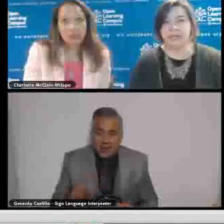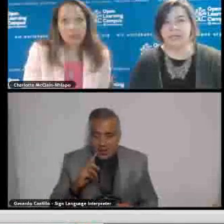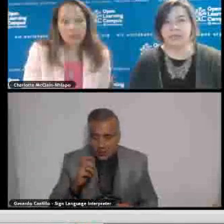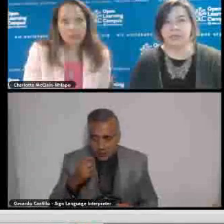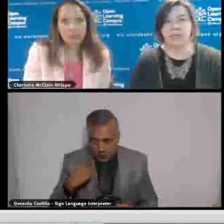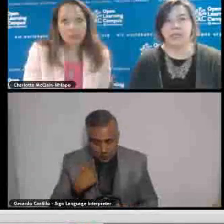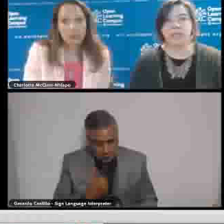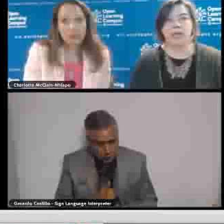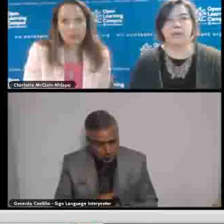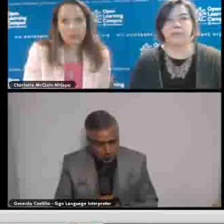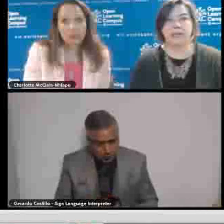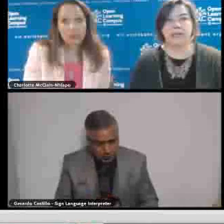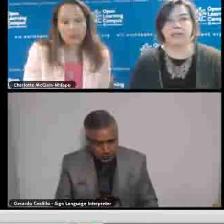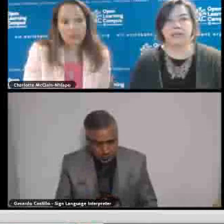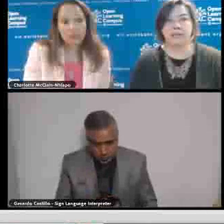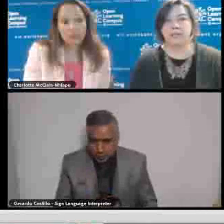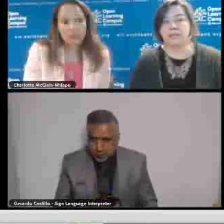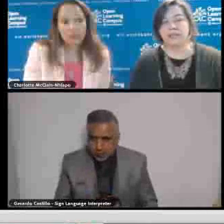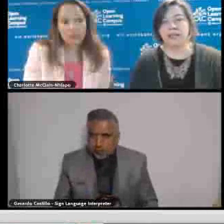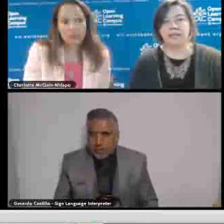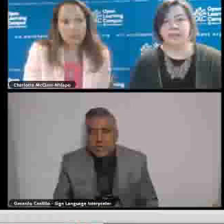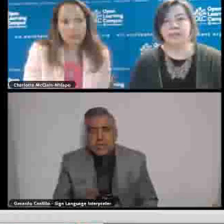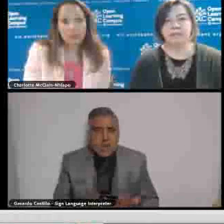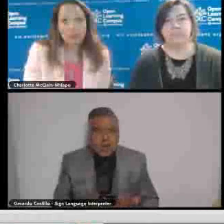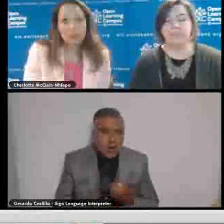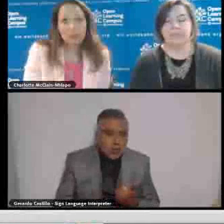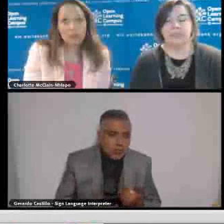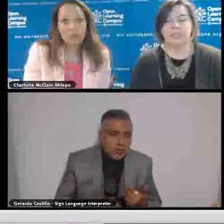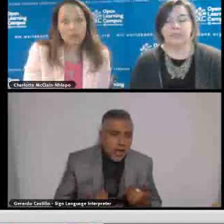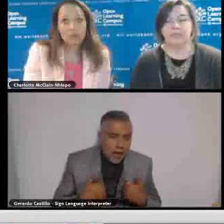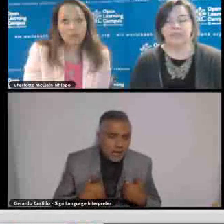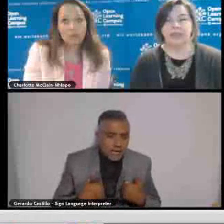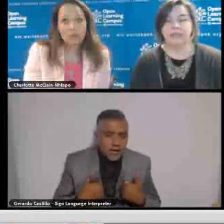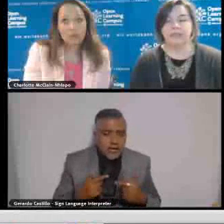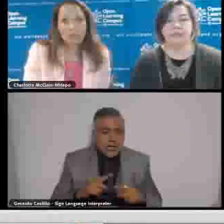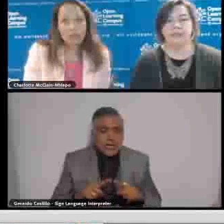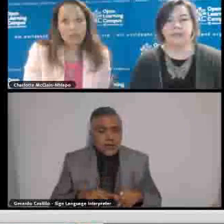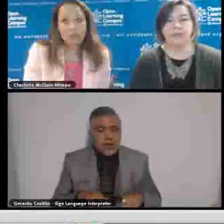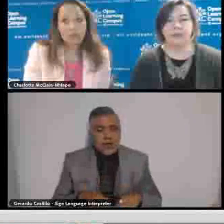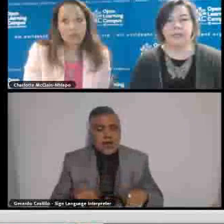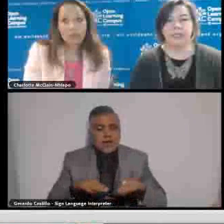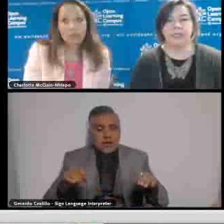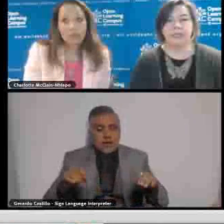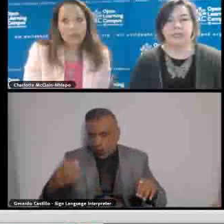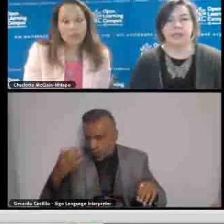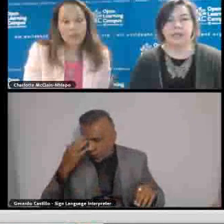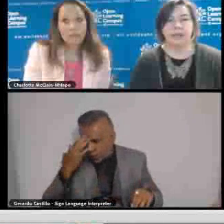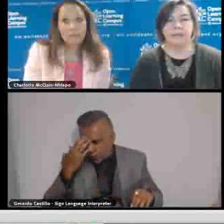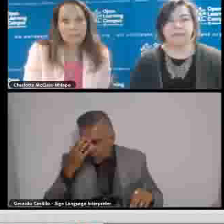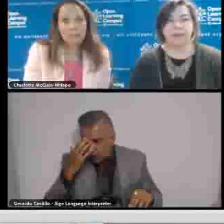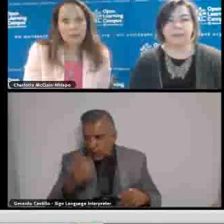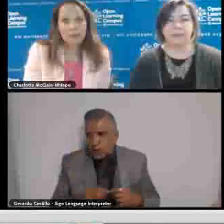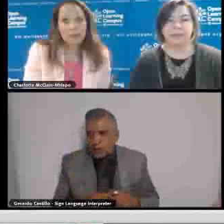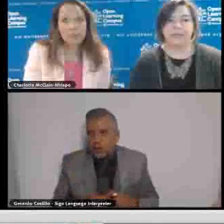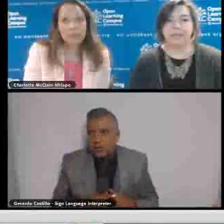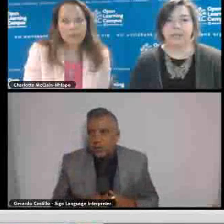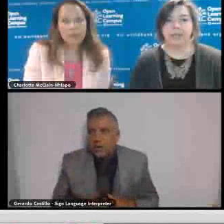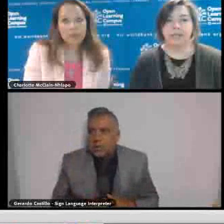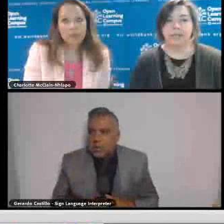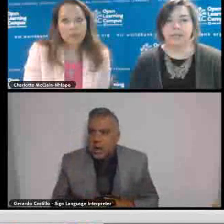issues. I think some countries have different levels of awareness, but I